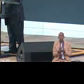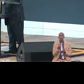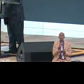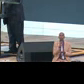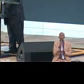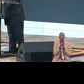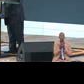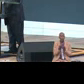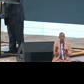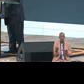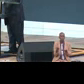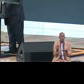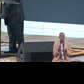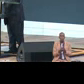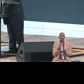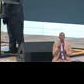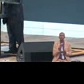is unholy,